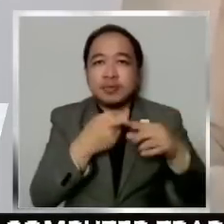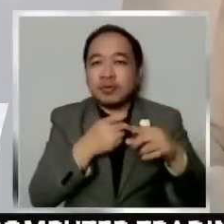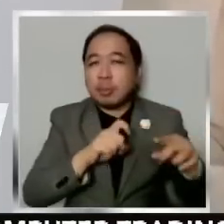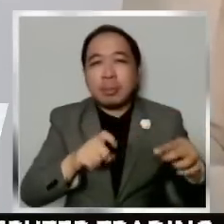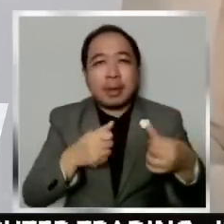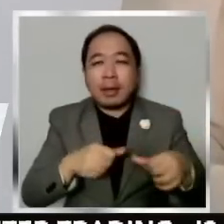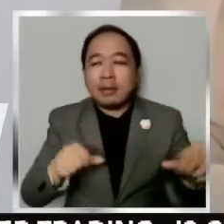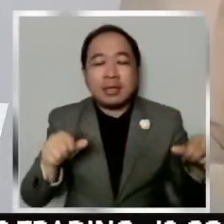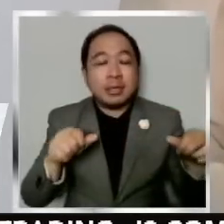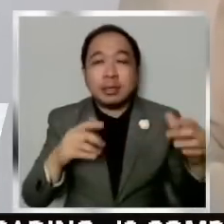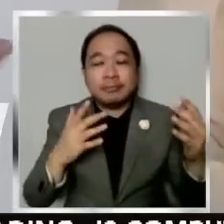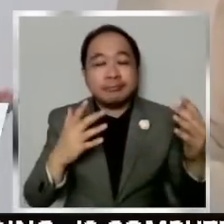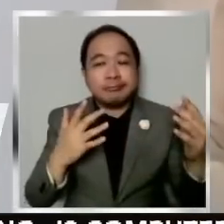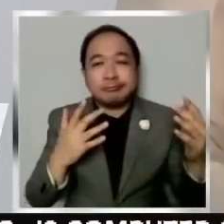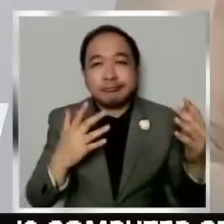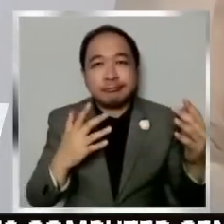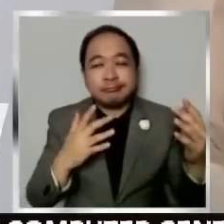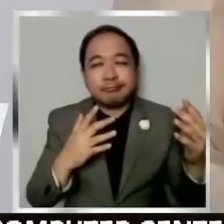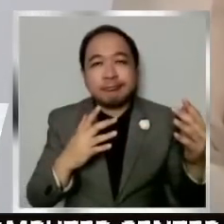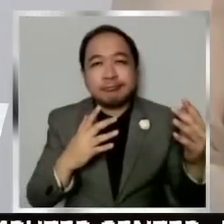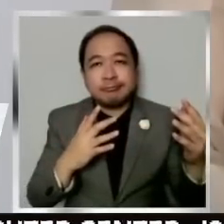any